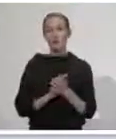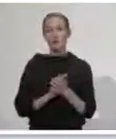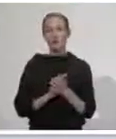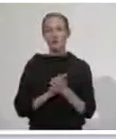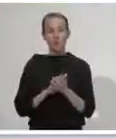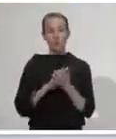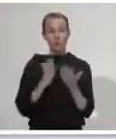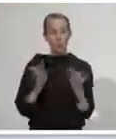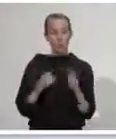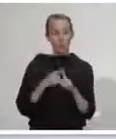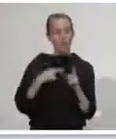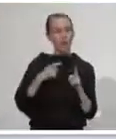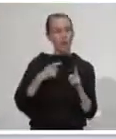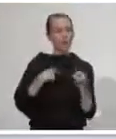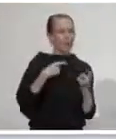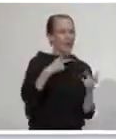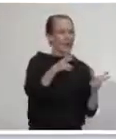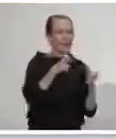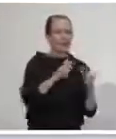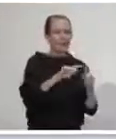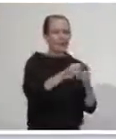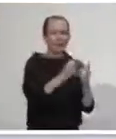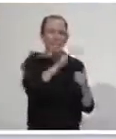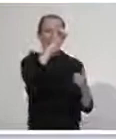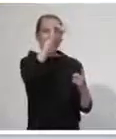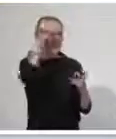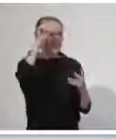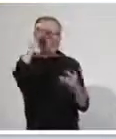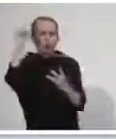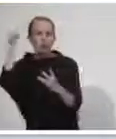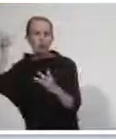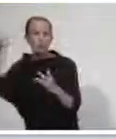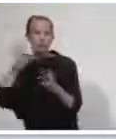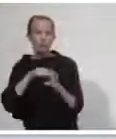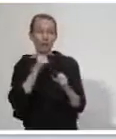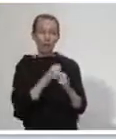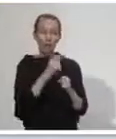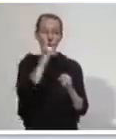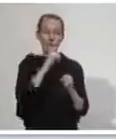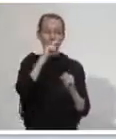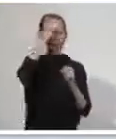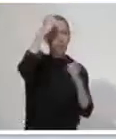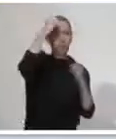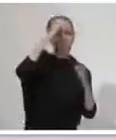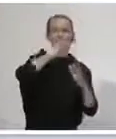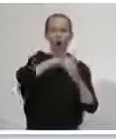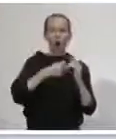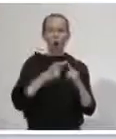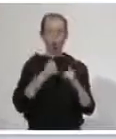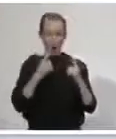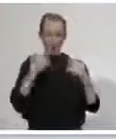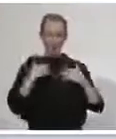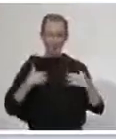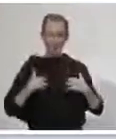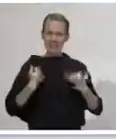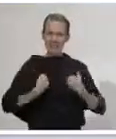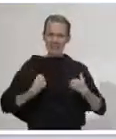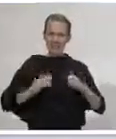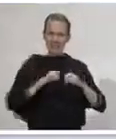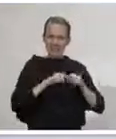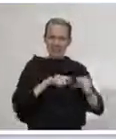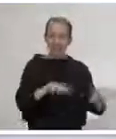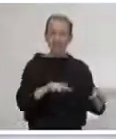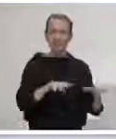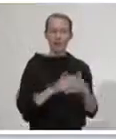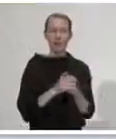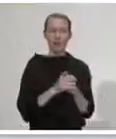listening to epidemiologists, and I do rely on the Ministry of Health to bring together that expertise. And they know our